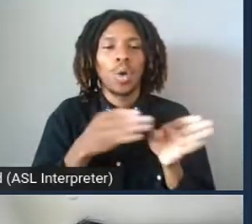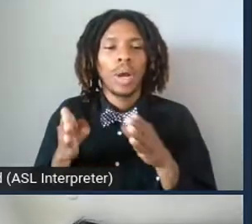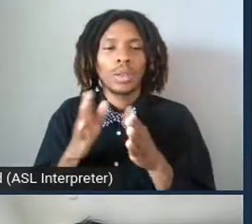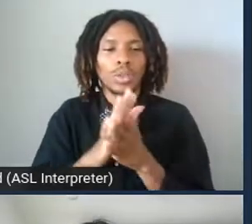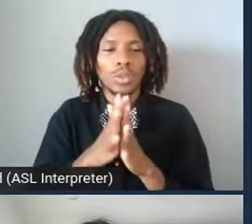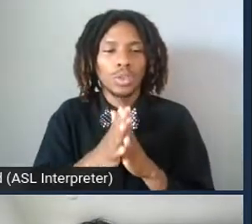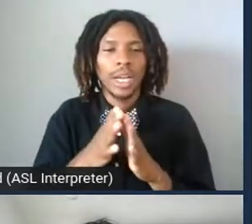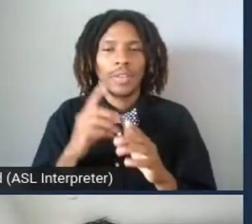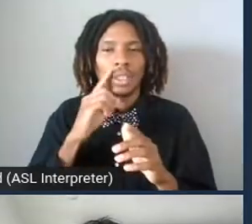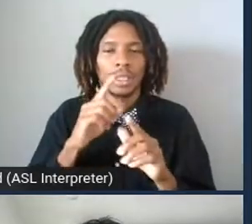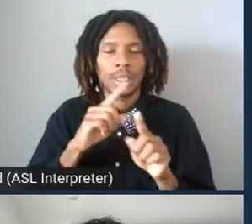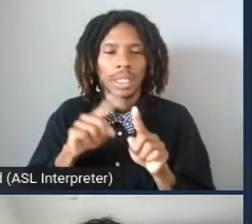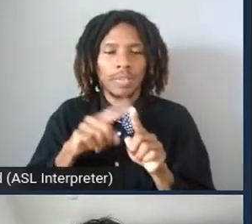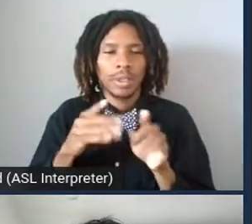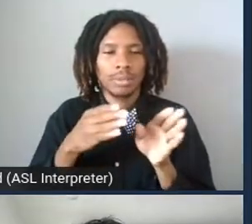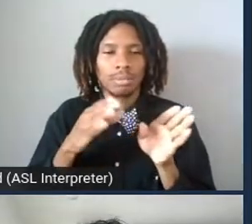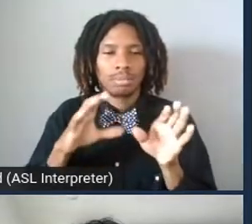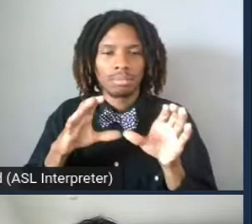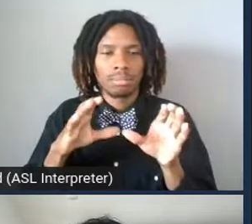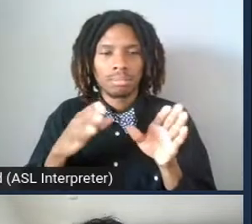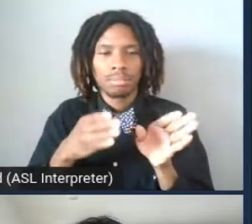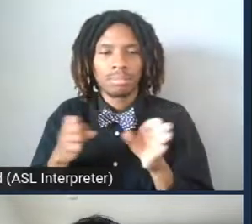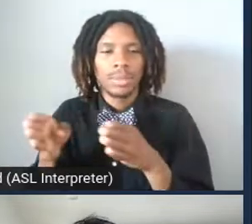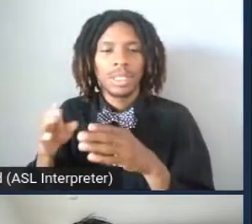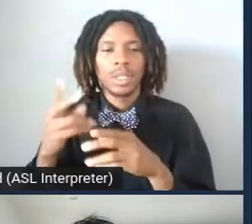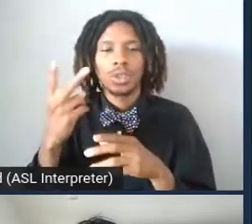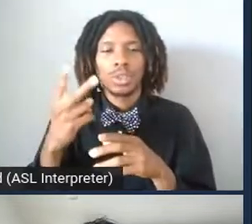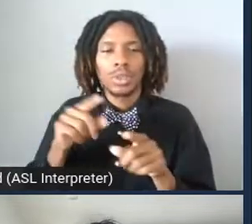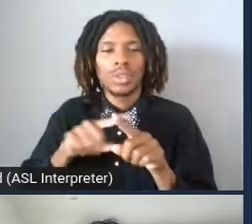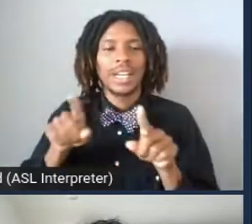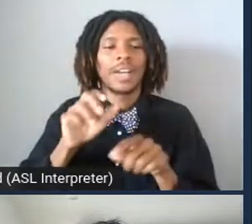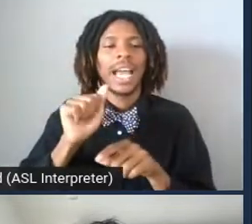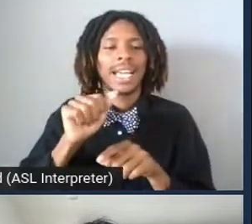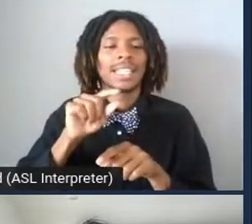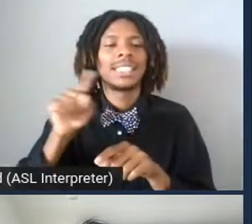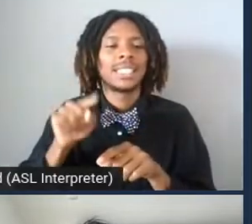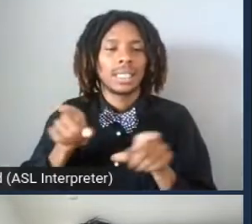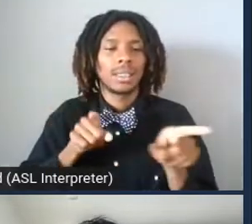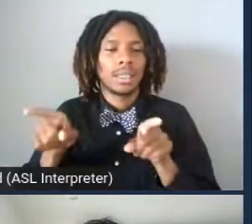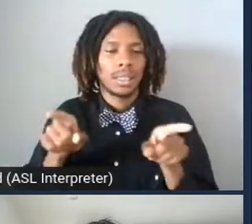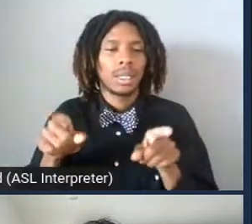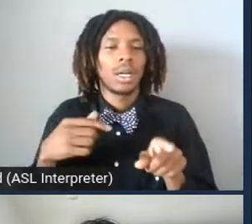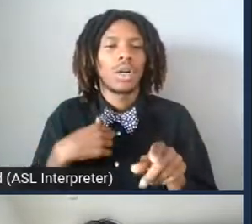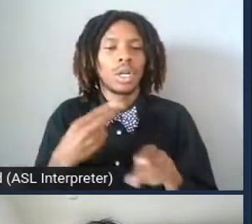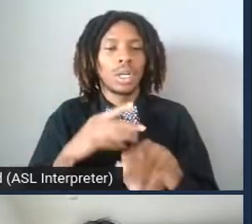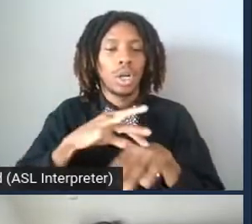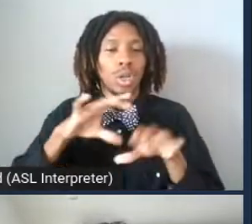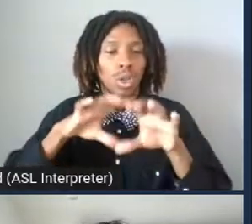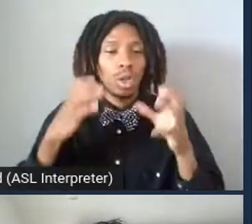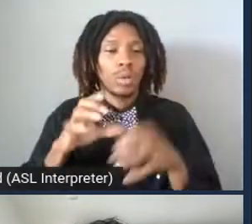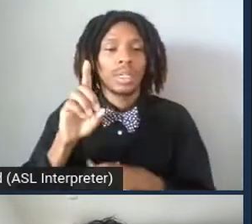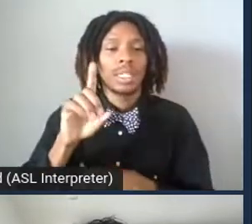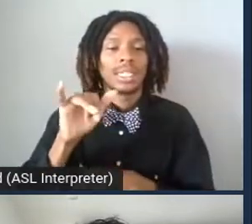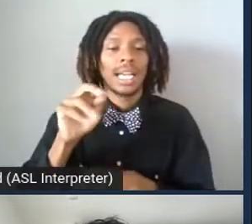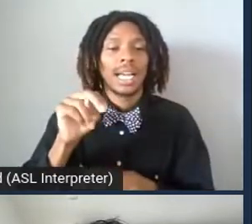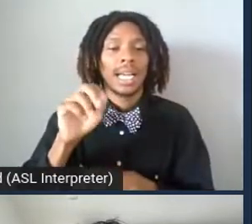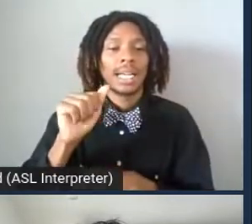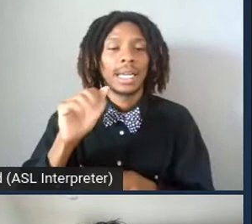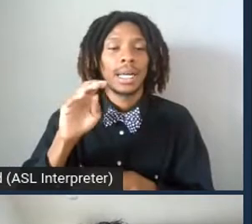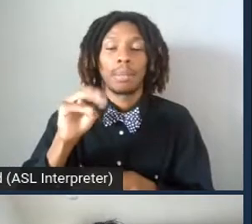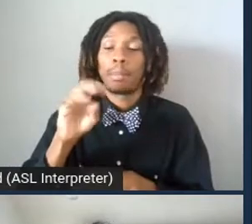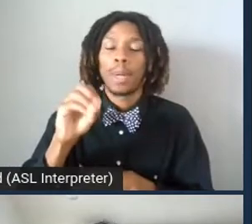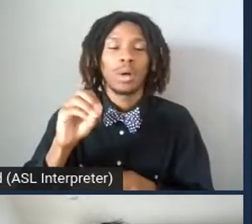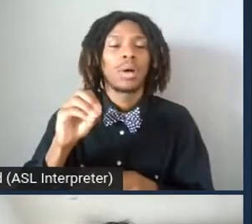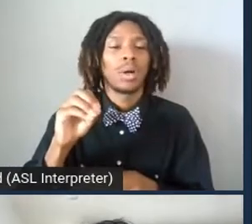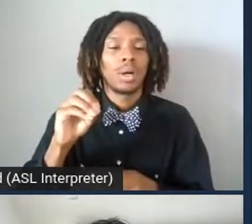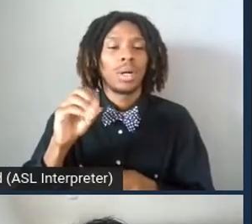EC2 instances in two different AZs, and then we use a global DynamoDB table to replicate